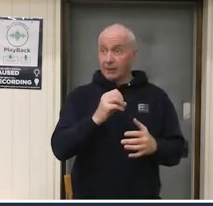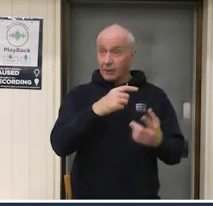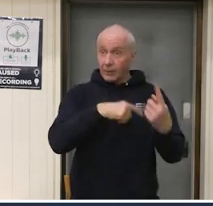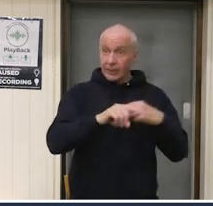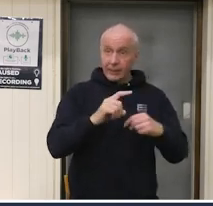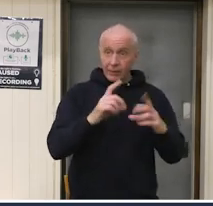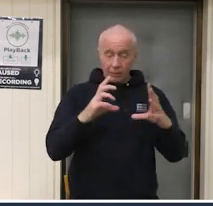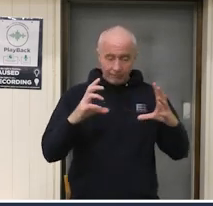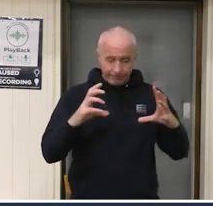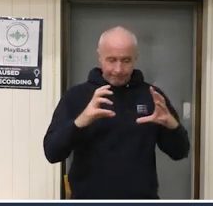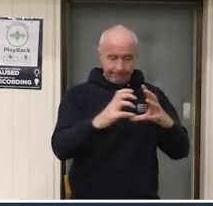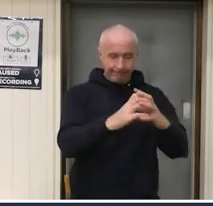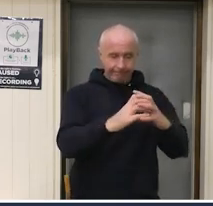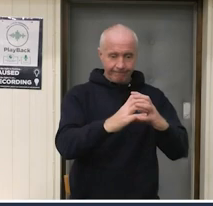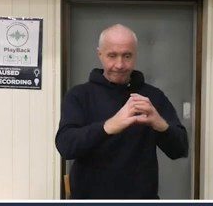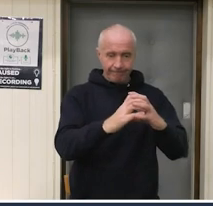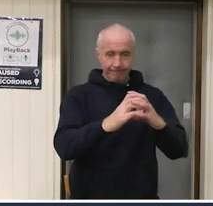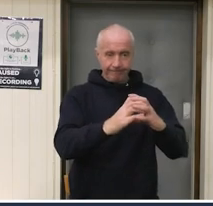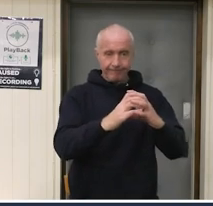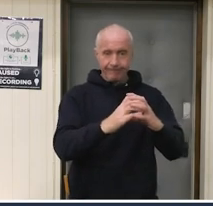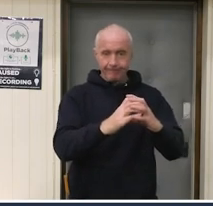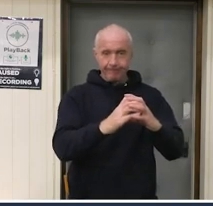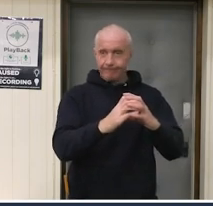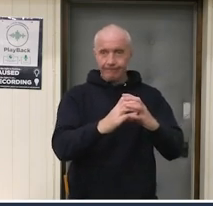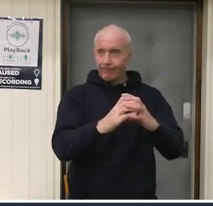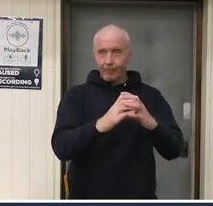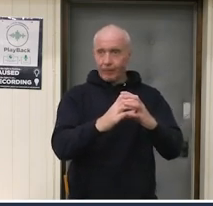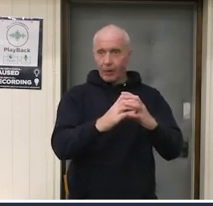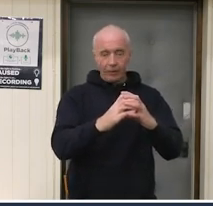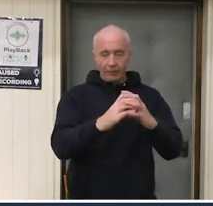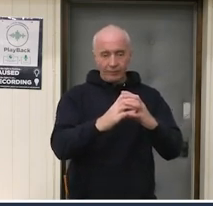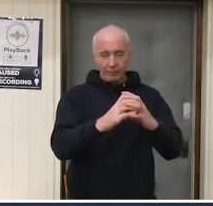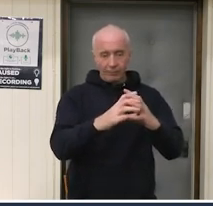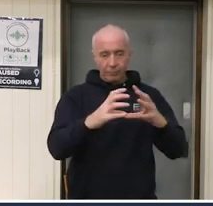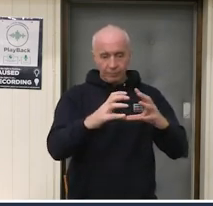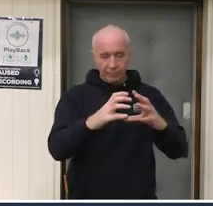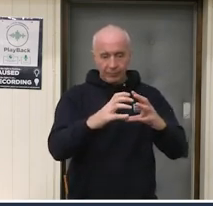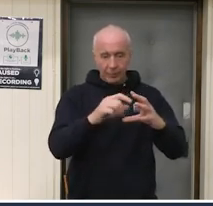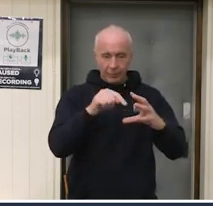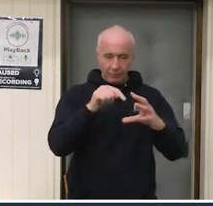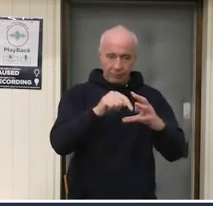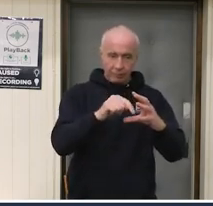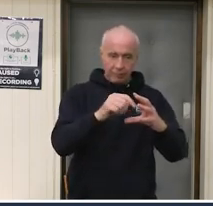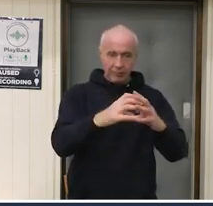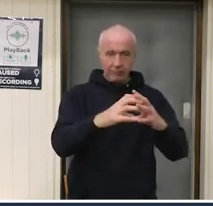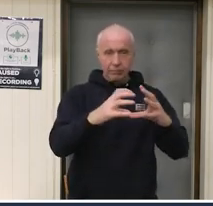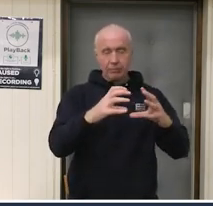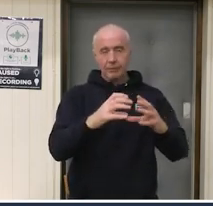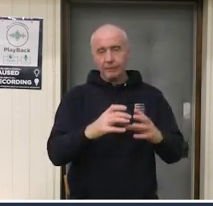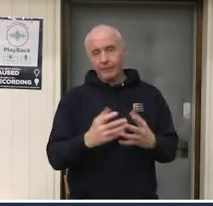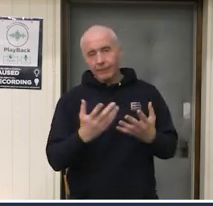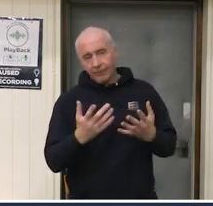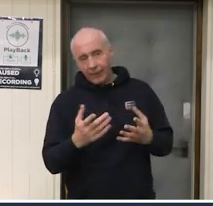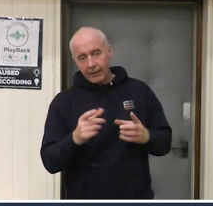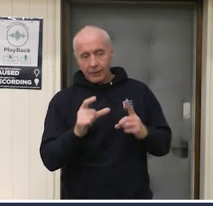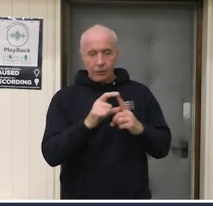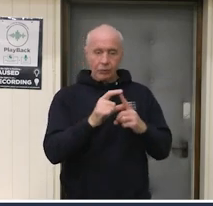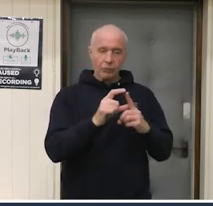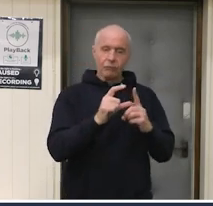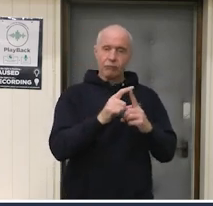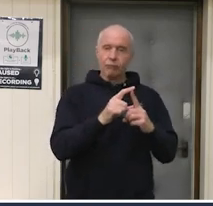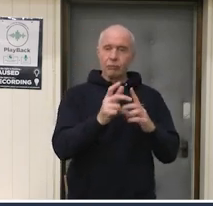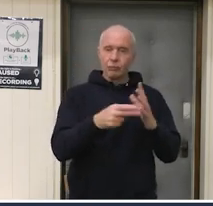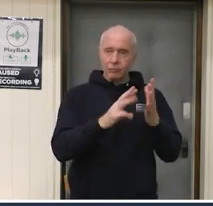together without touching it, such that all of the deuteriums and tritiums can fuse together and produce